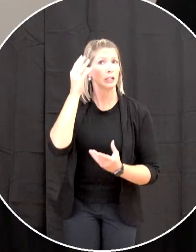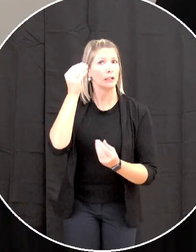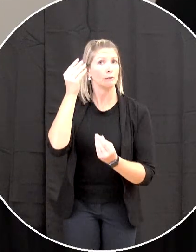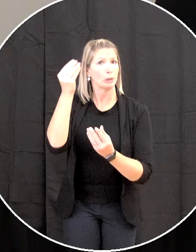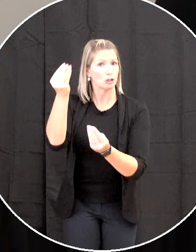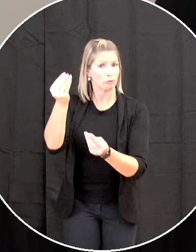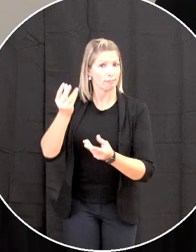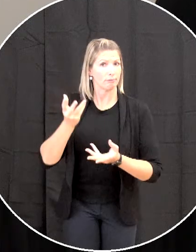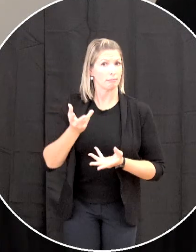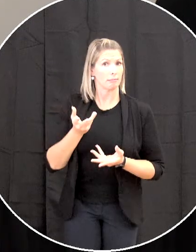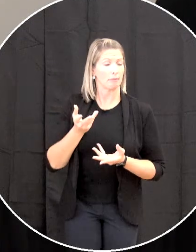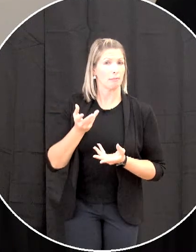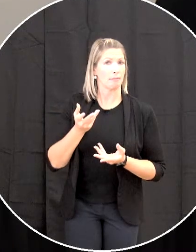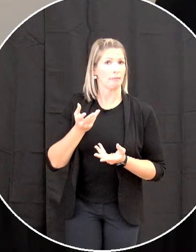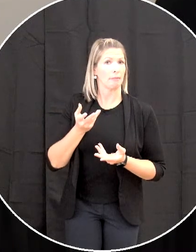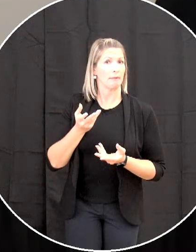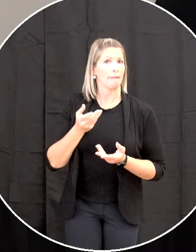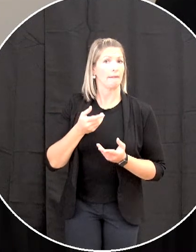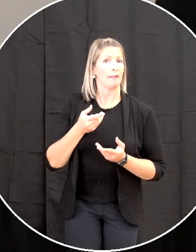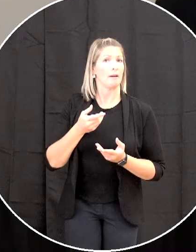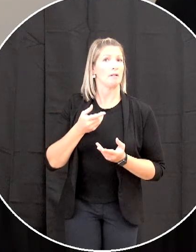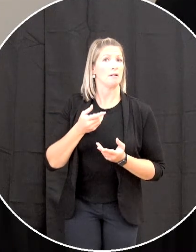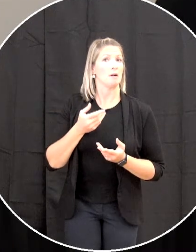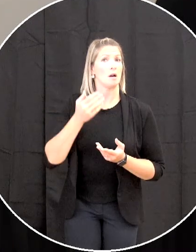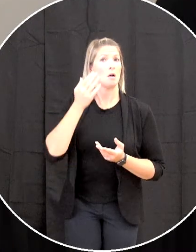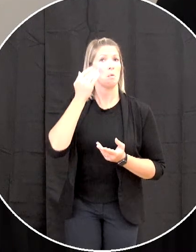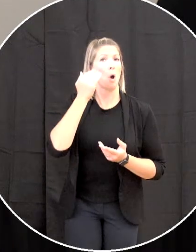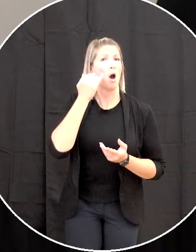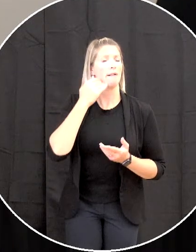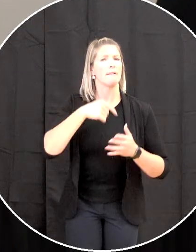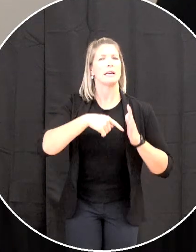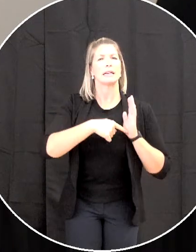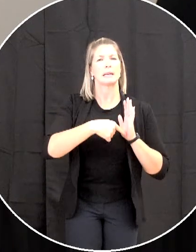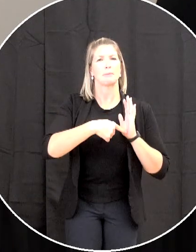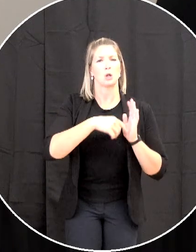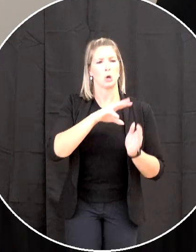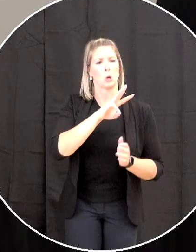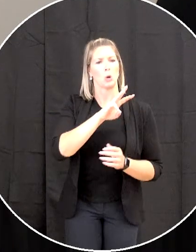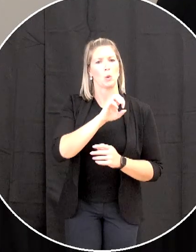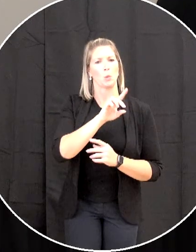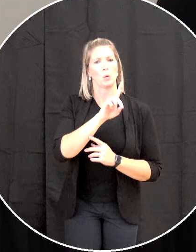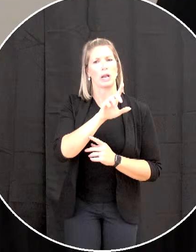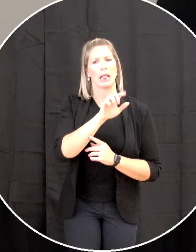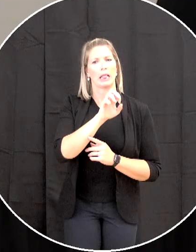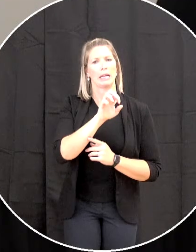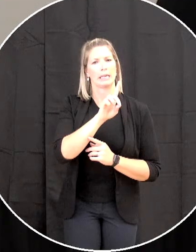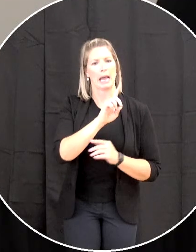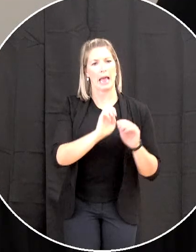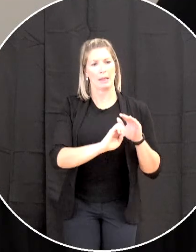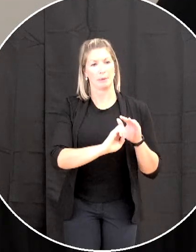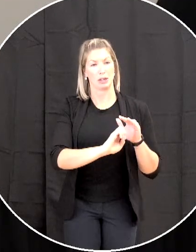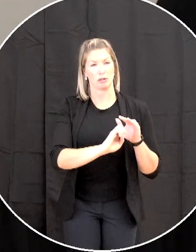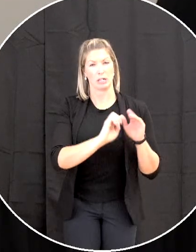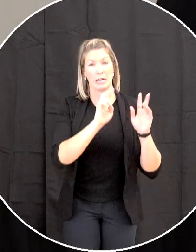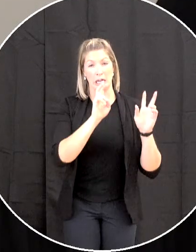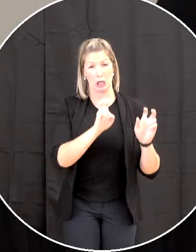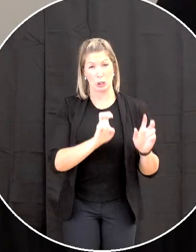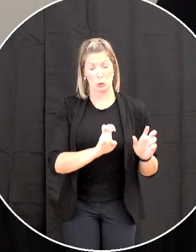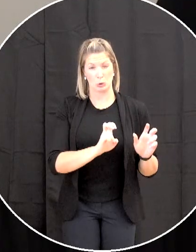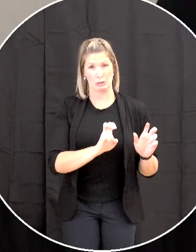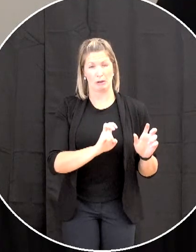from schools like Woodland Elementary concerning issues that they might have. How are these collected? I'm